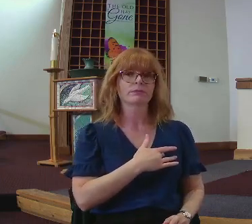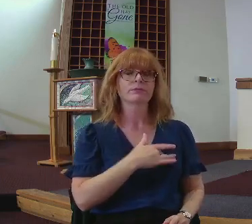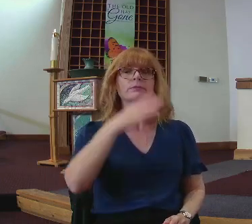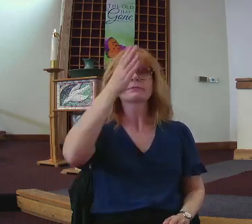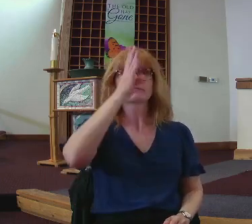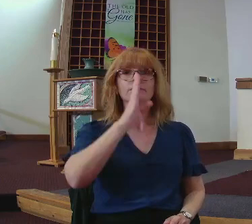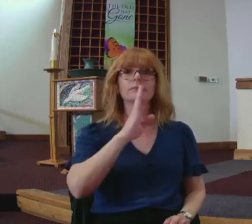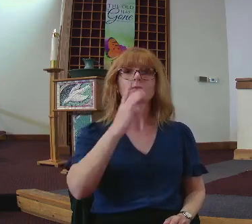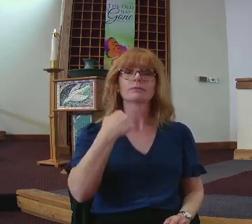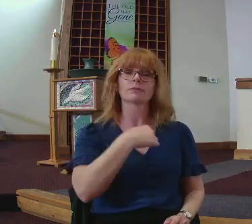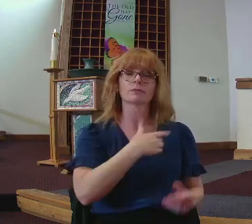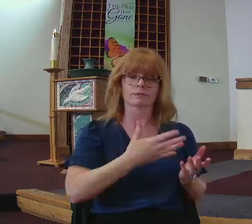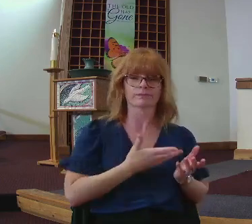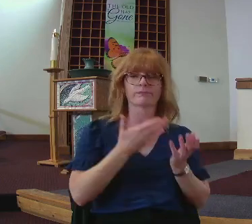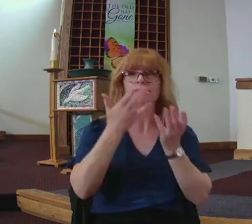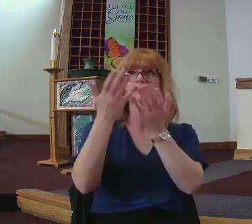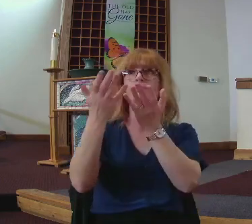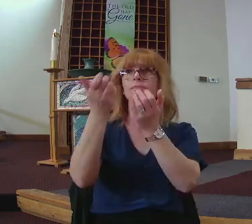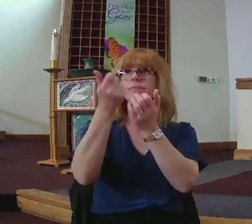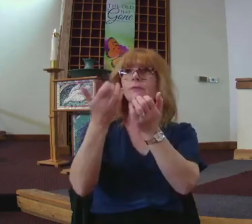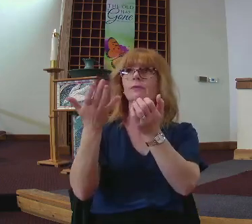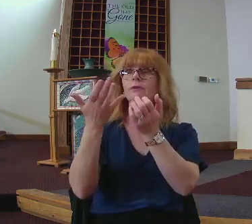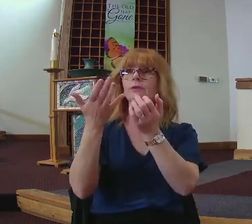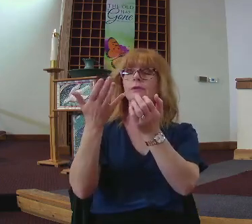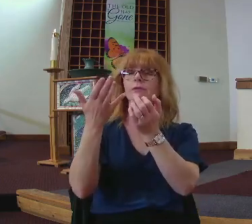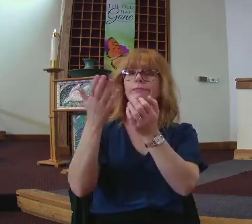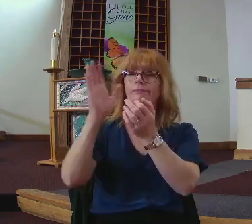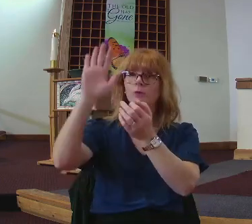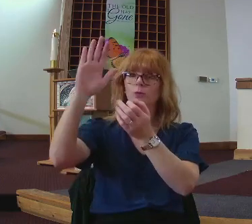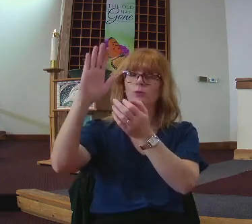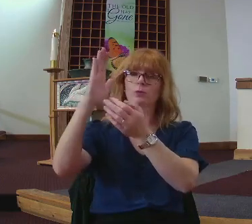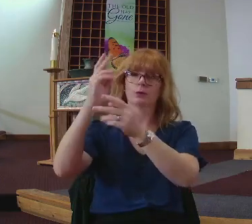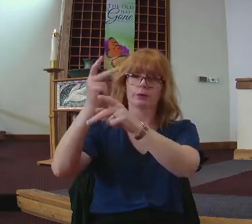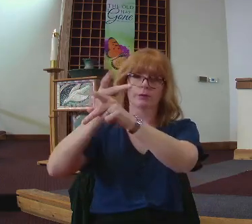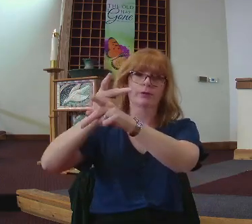So God, we place all of these before your care.